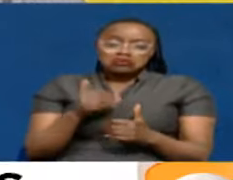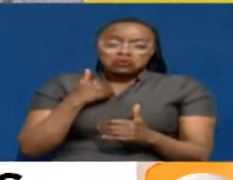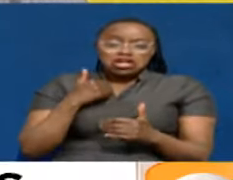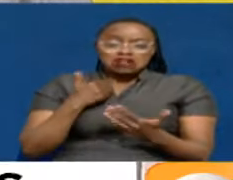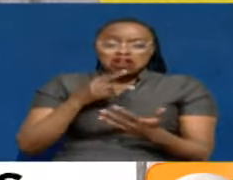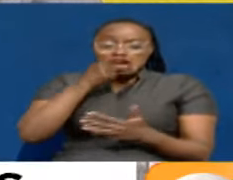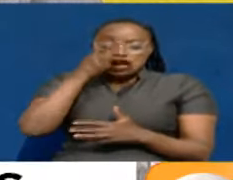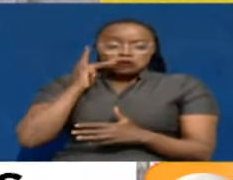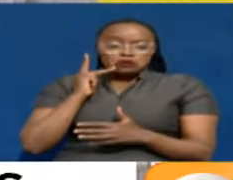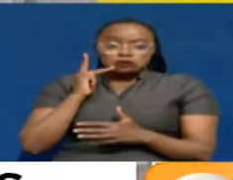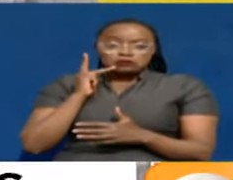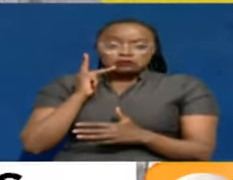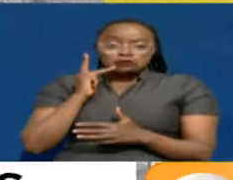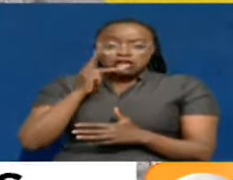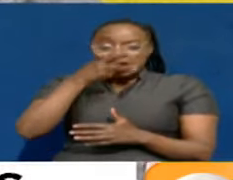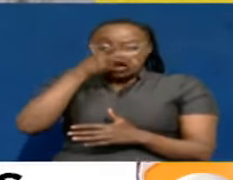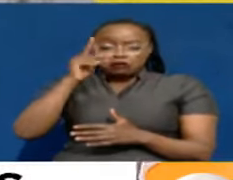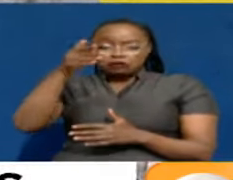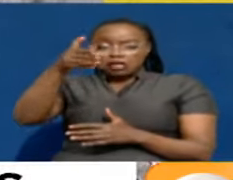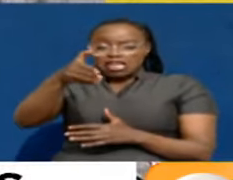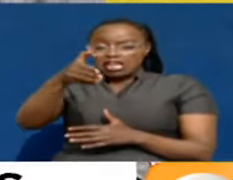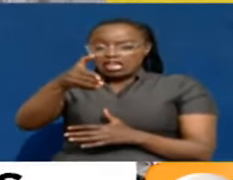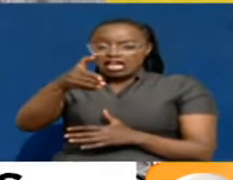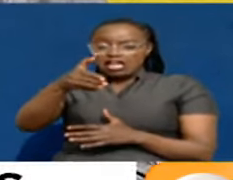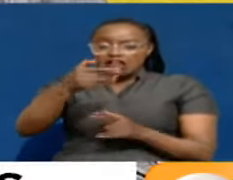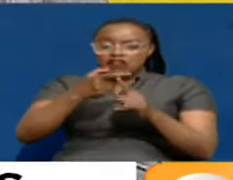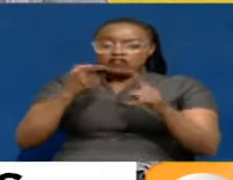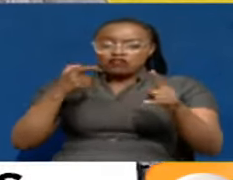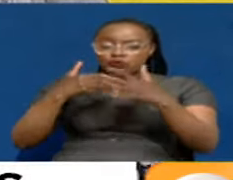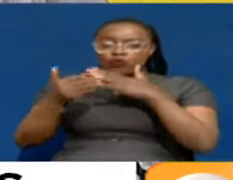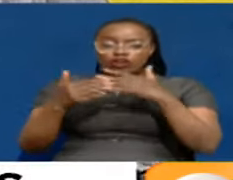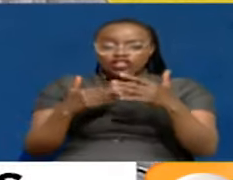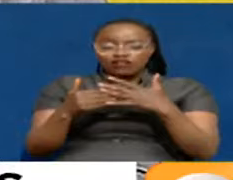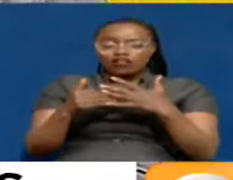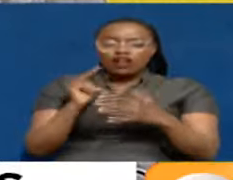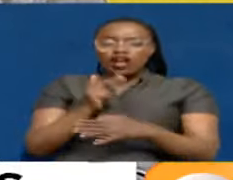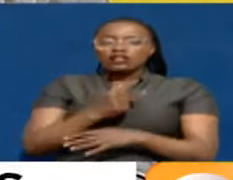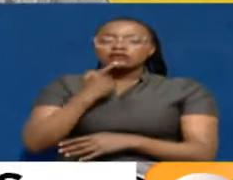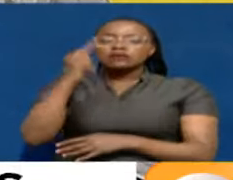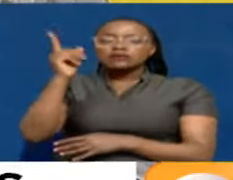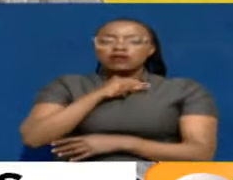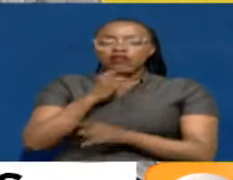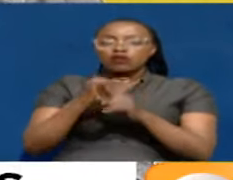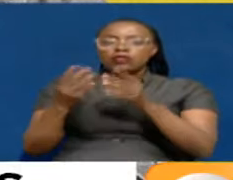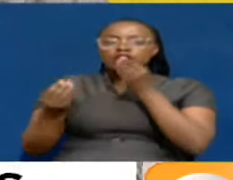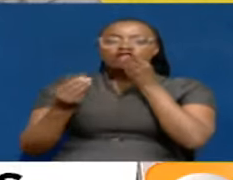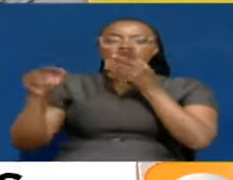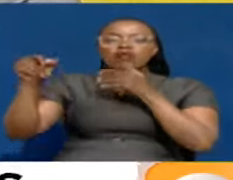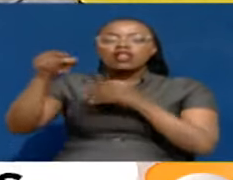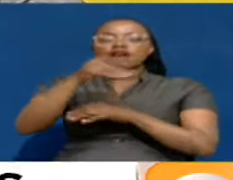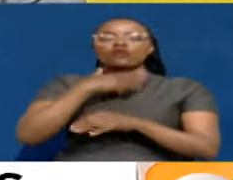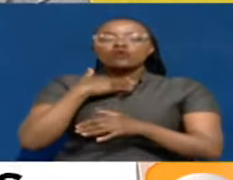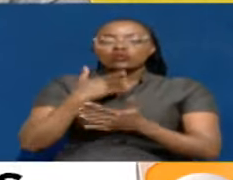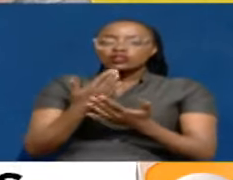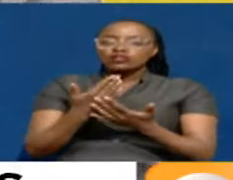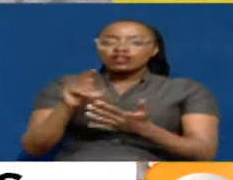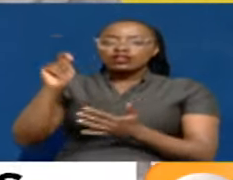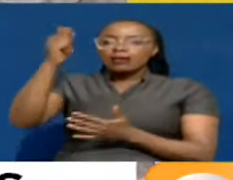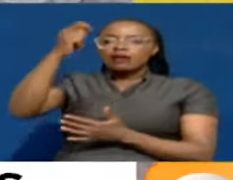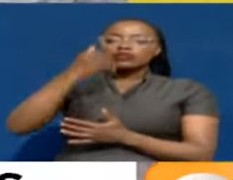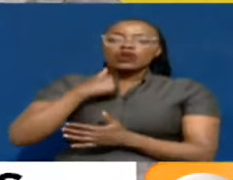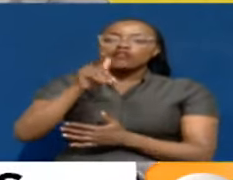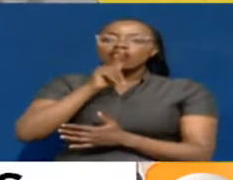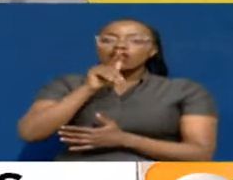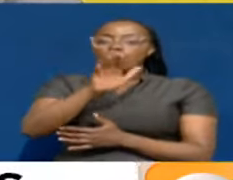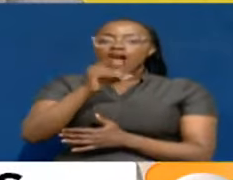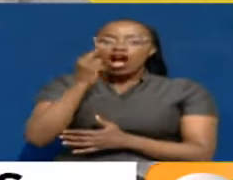the Kalonzo Musyoka, from what we are being told by the sources, is that he wanted the president to have